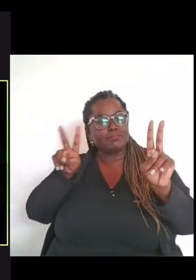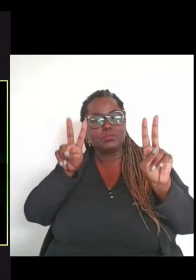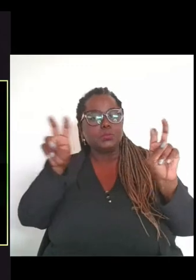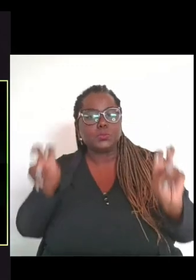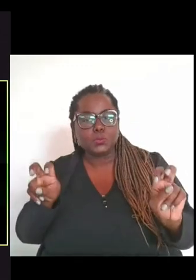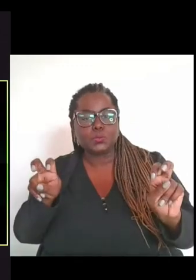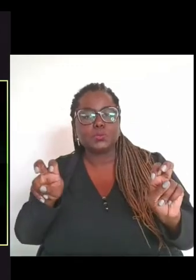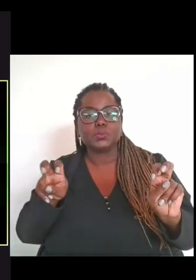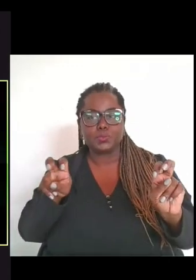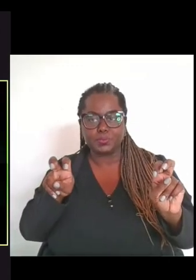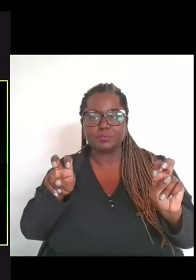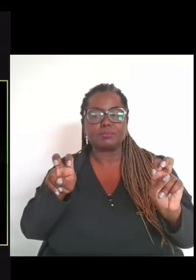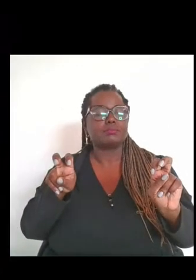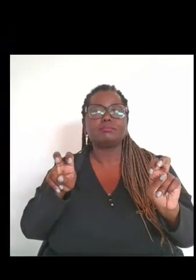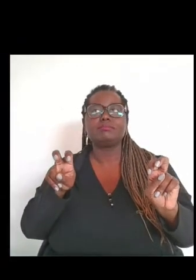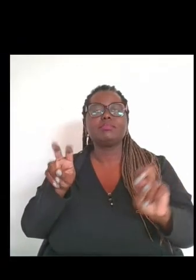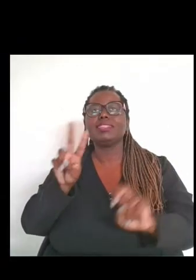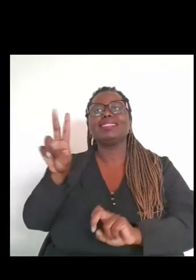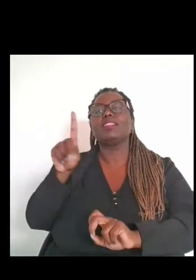that